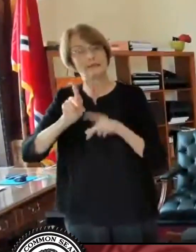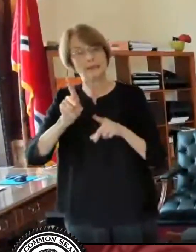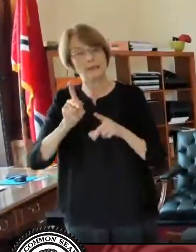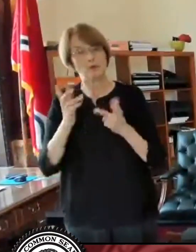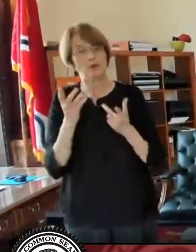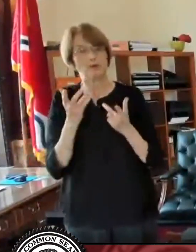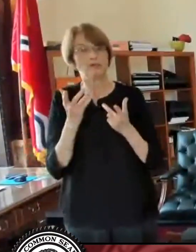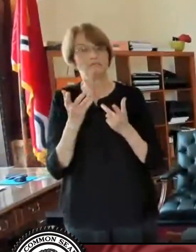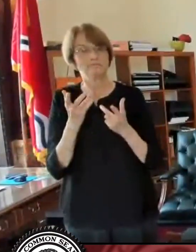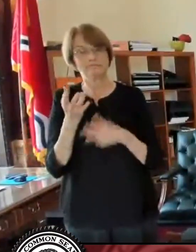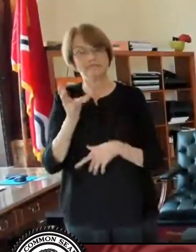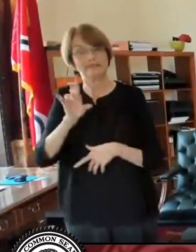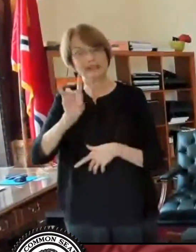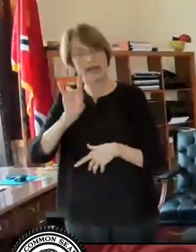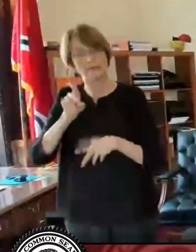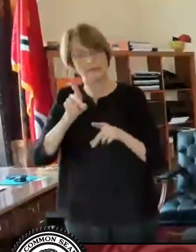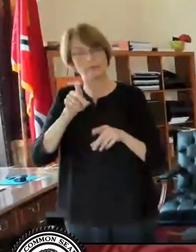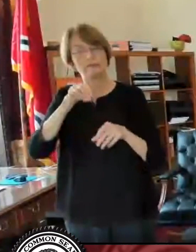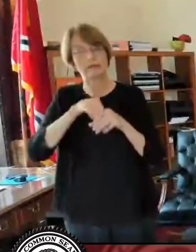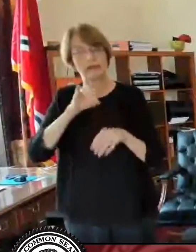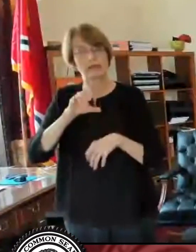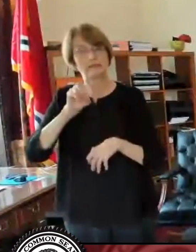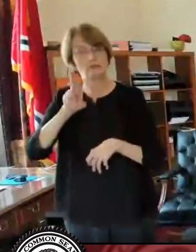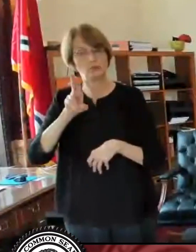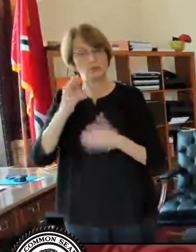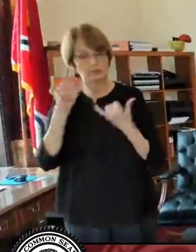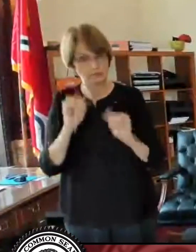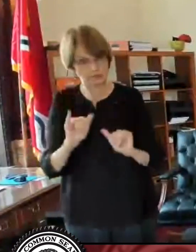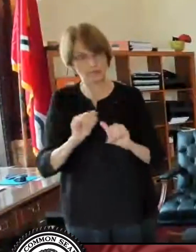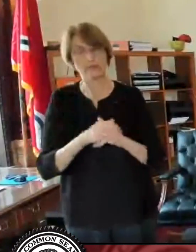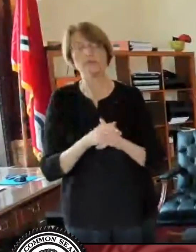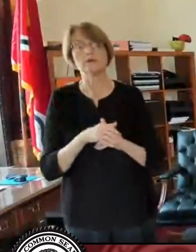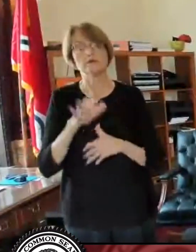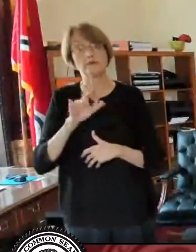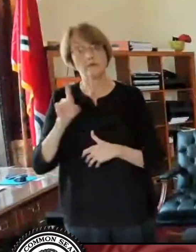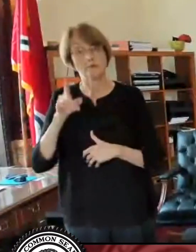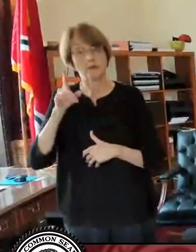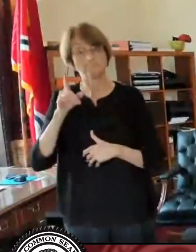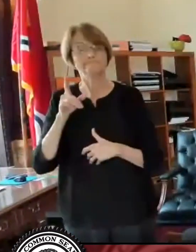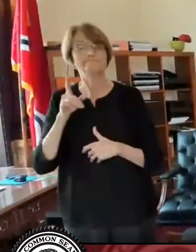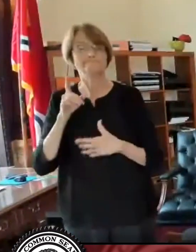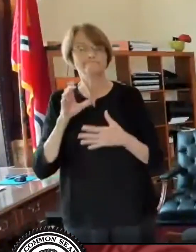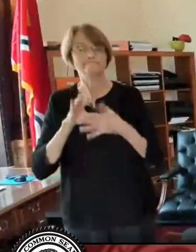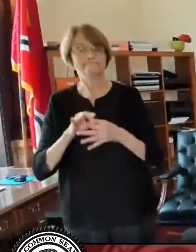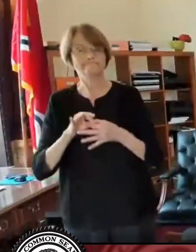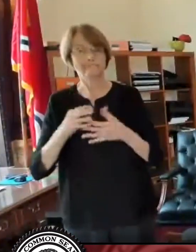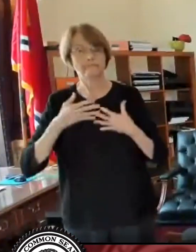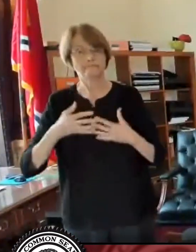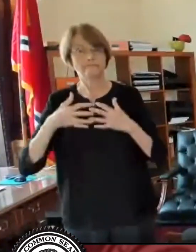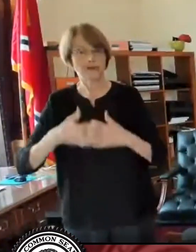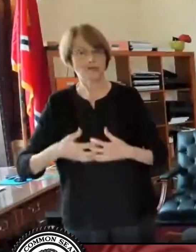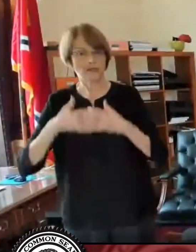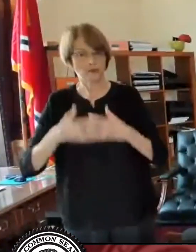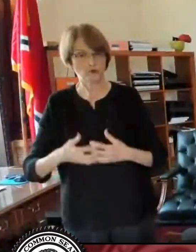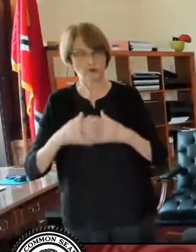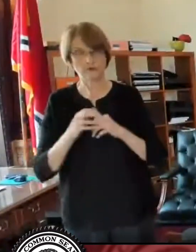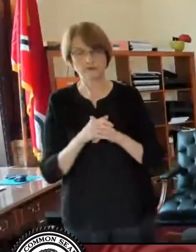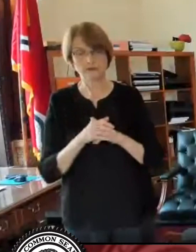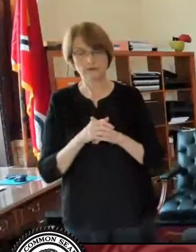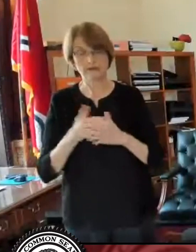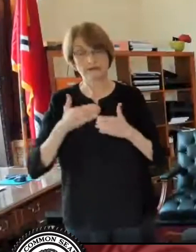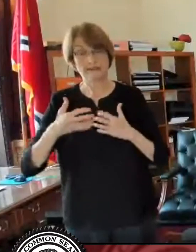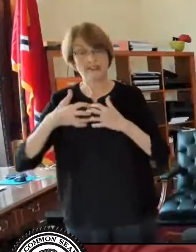that 286. 78 people were in the ICU and 51 people were on ventilators. And the